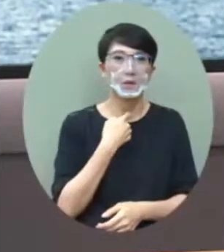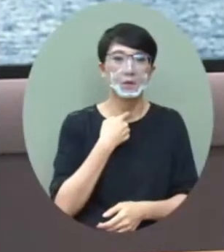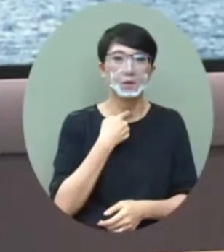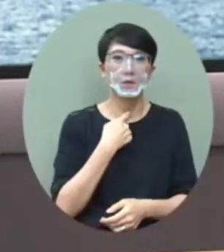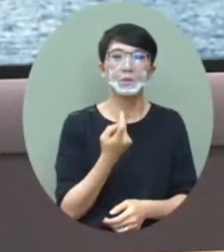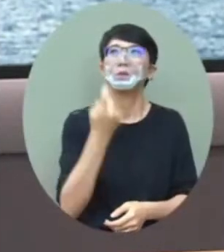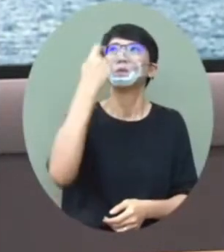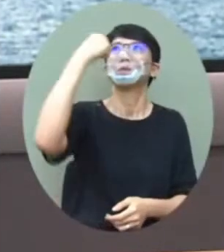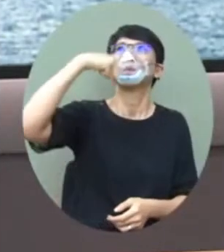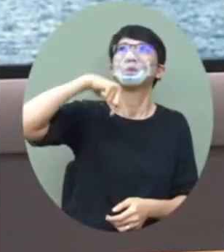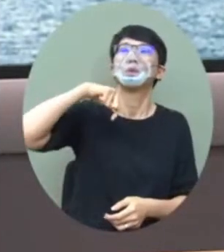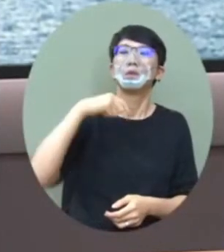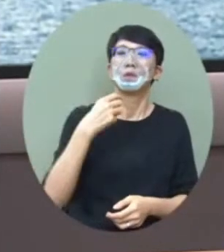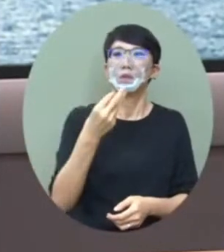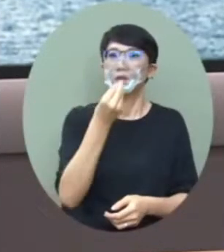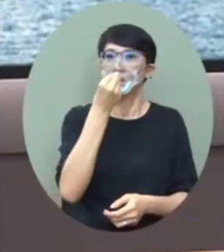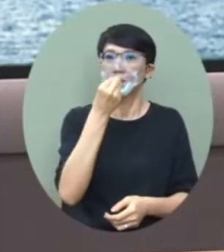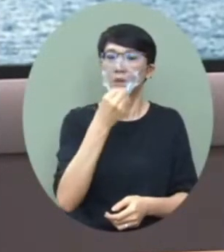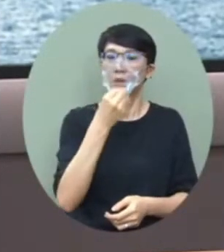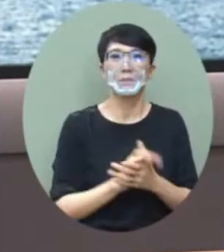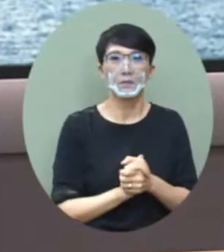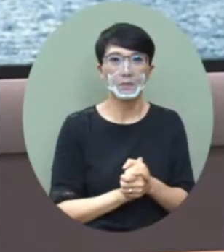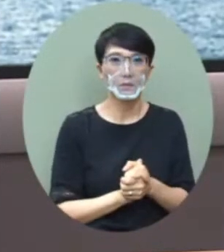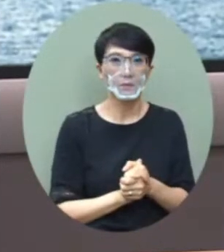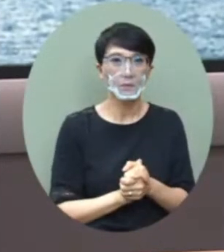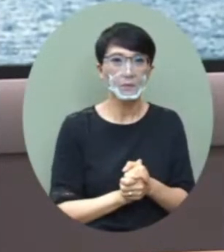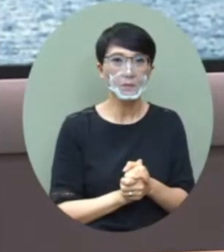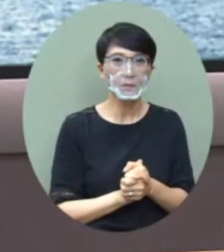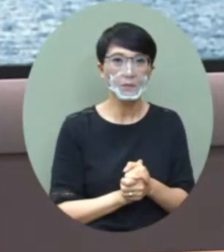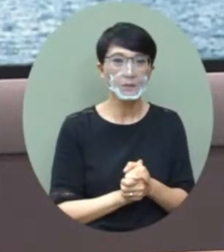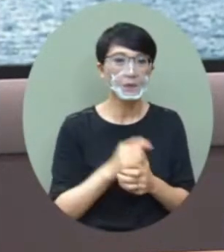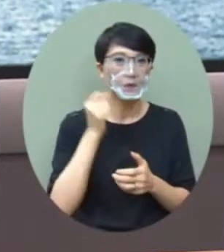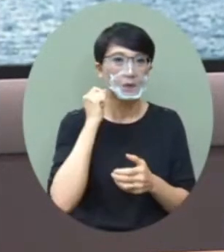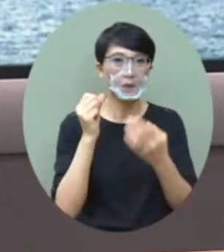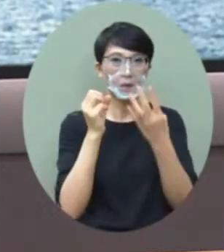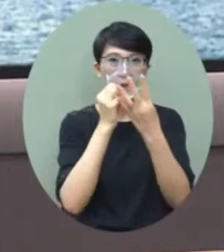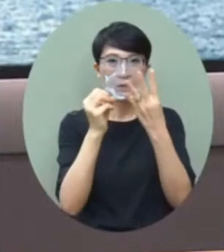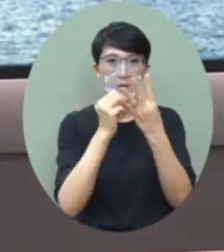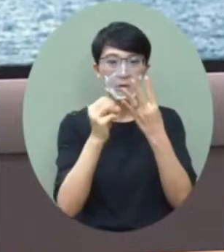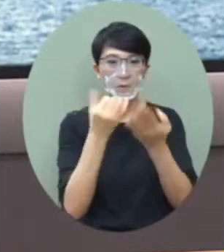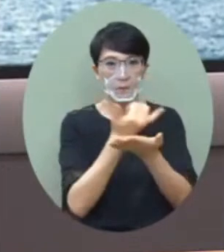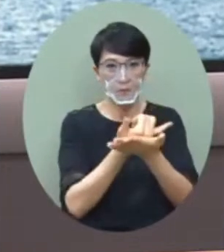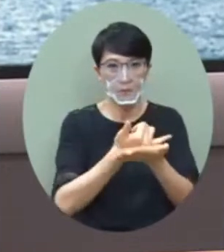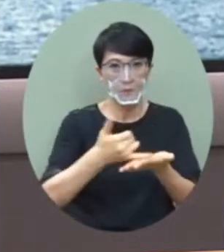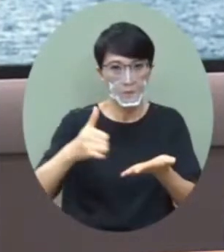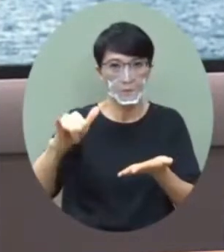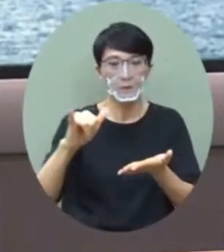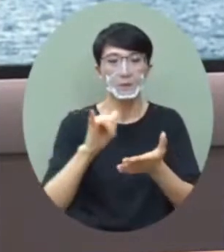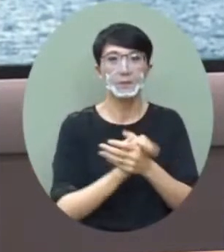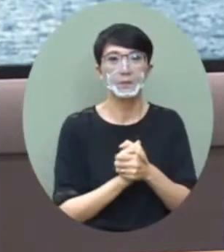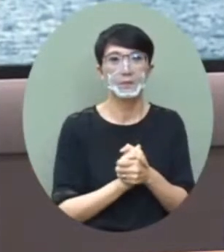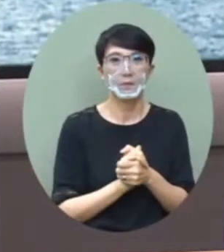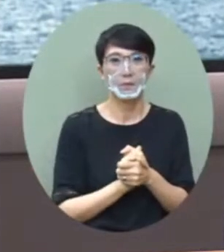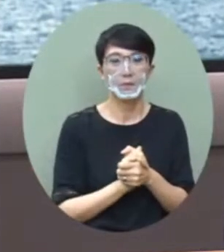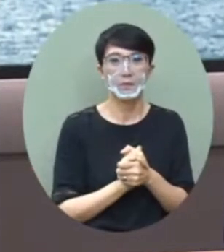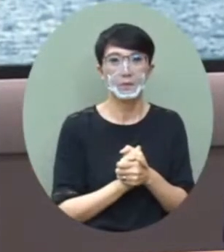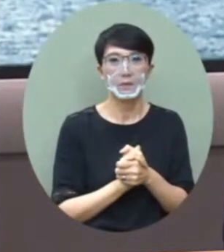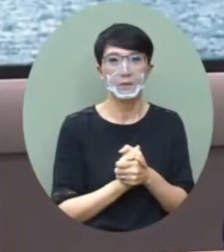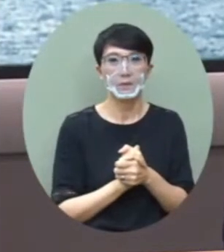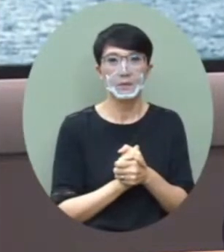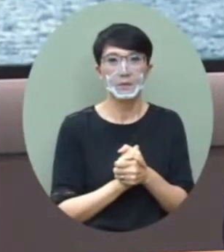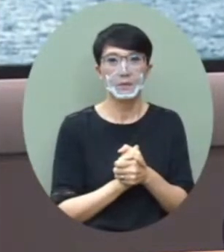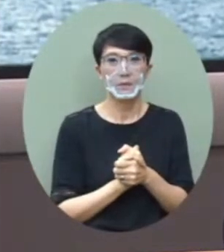attention and care homes, and he had to be in bed, and this